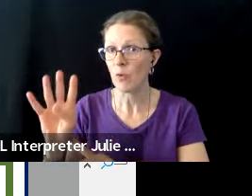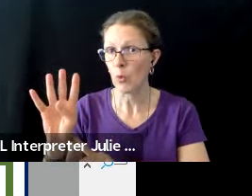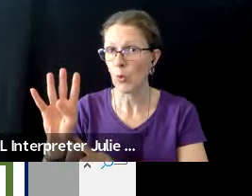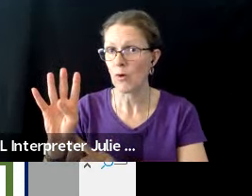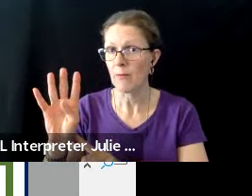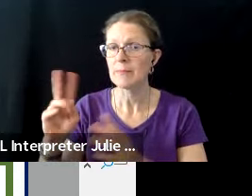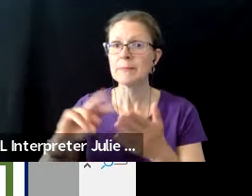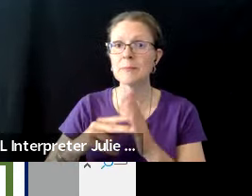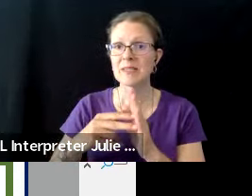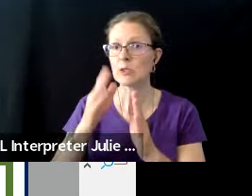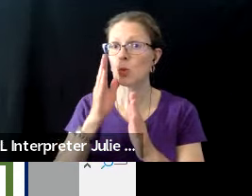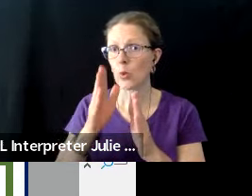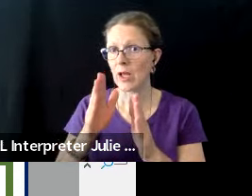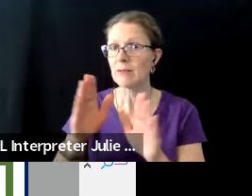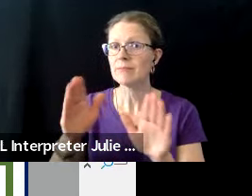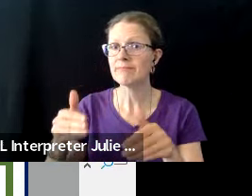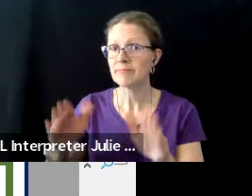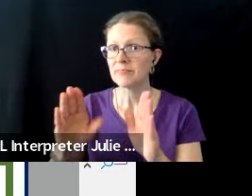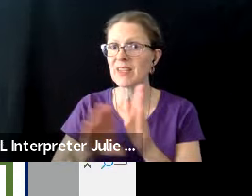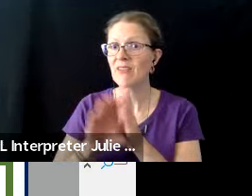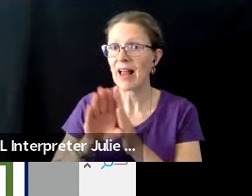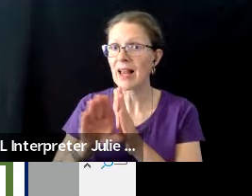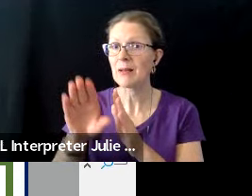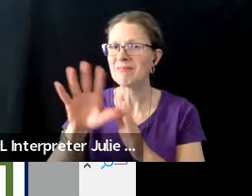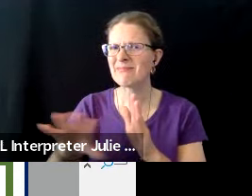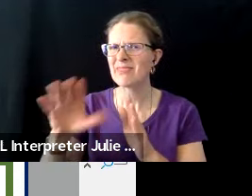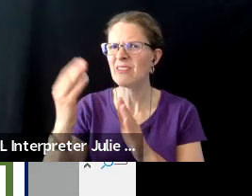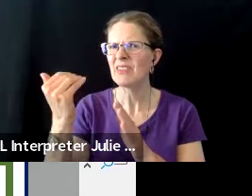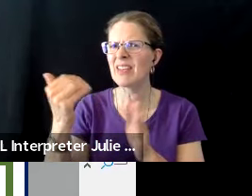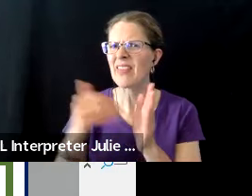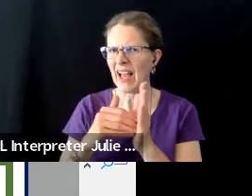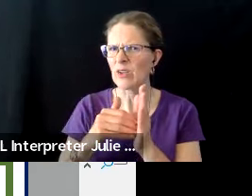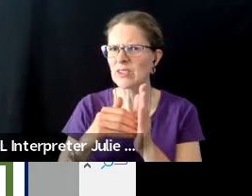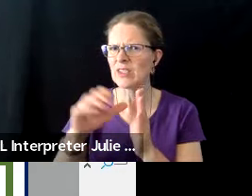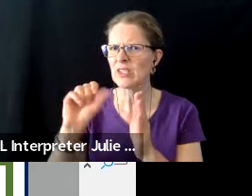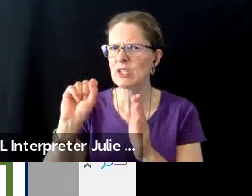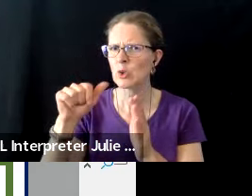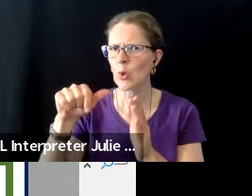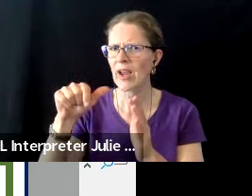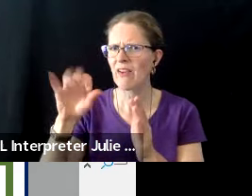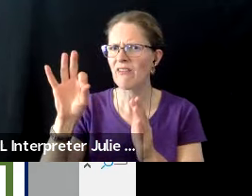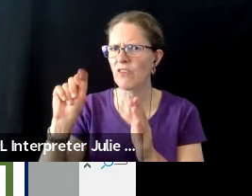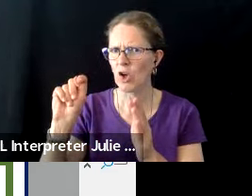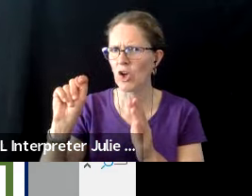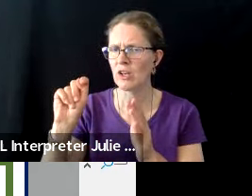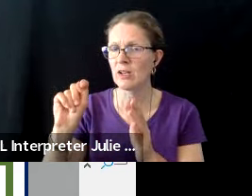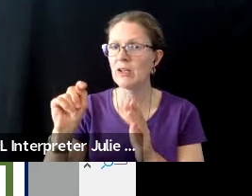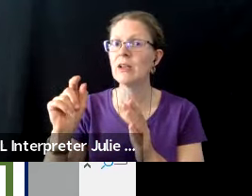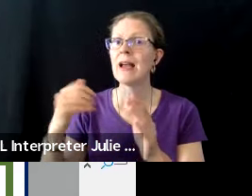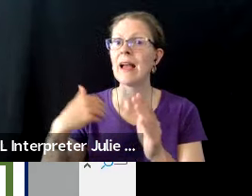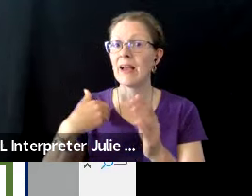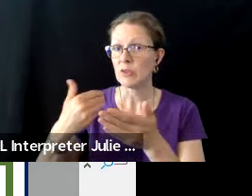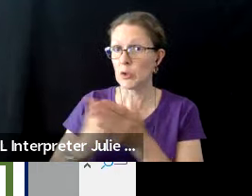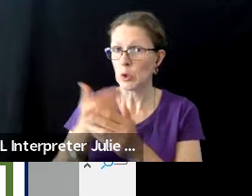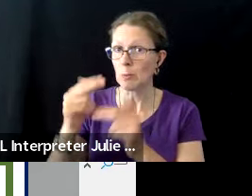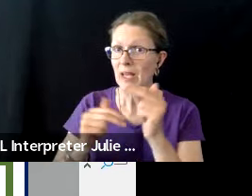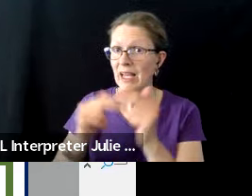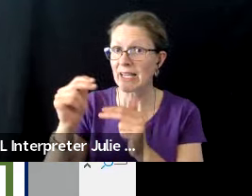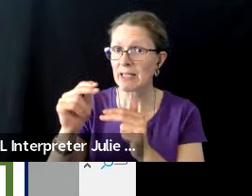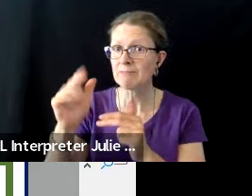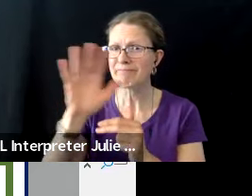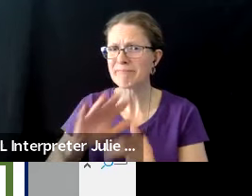facilitate developing this roughly 15,000 square foot lot with a new building with approximately 120